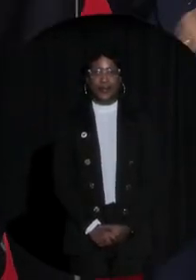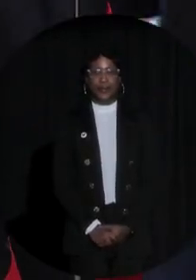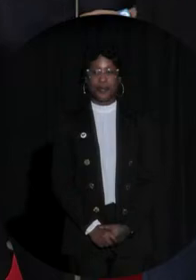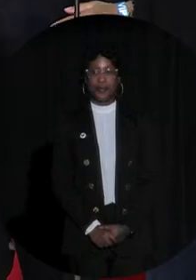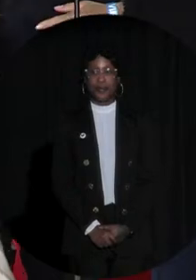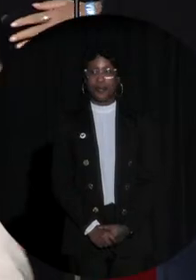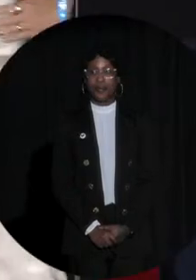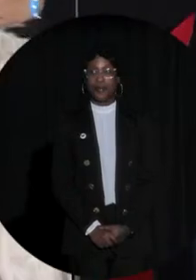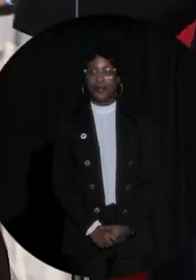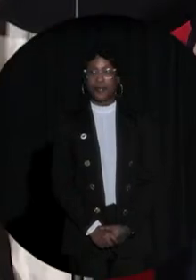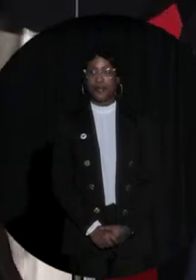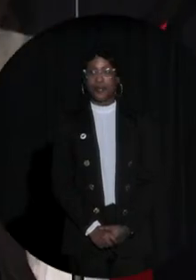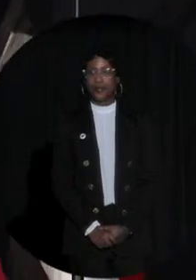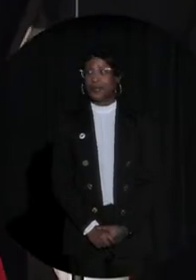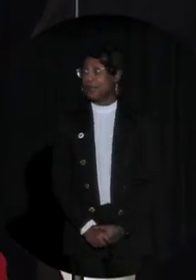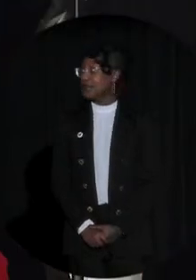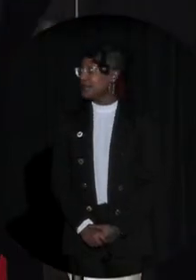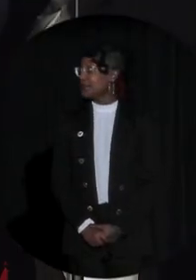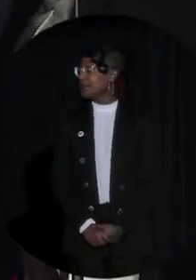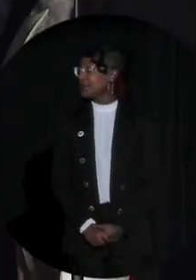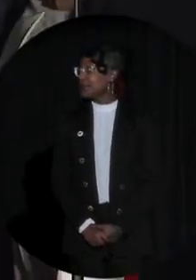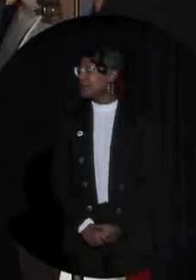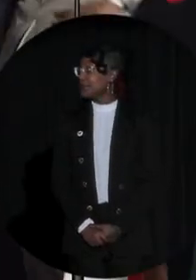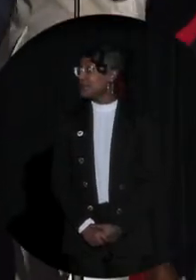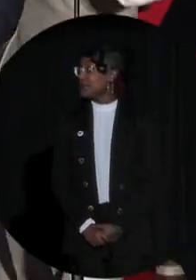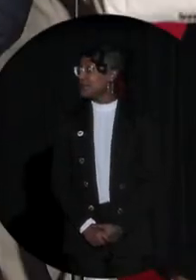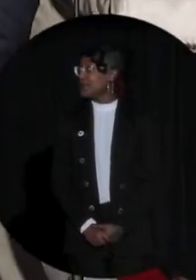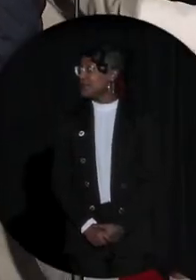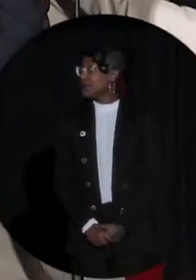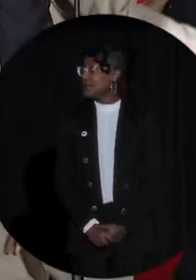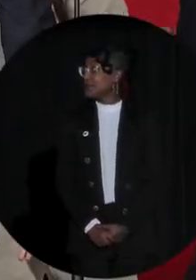I had the tough job. Yes, right? You did.